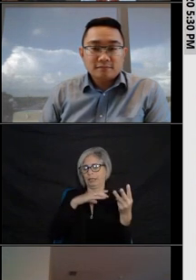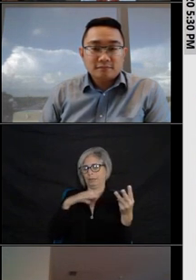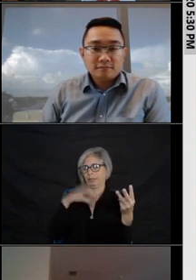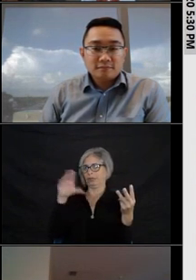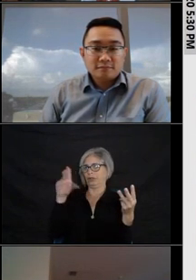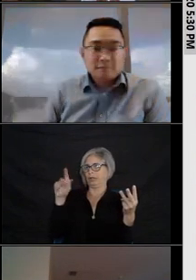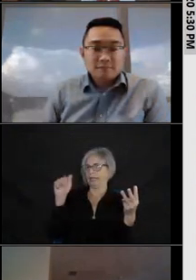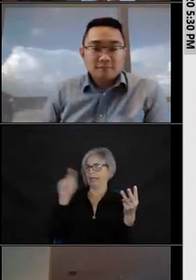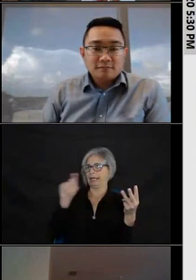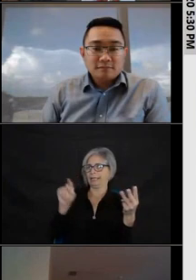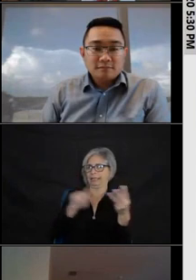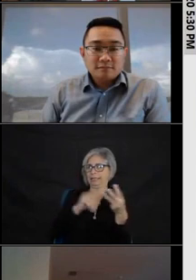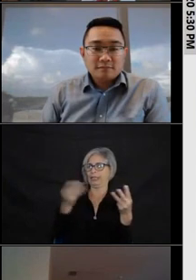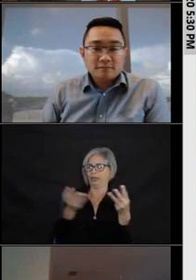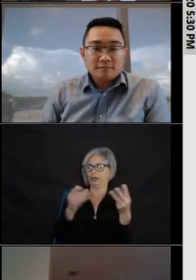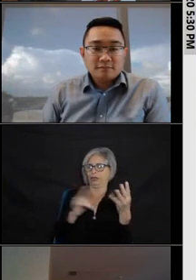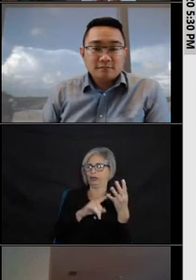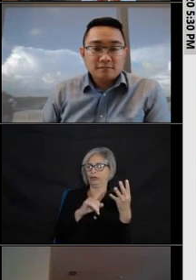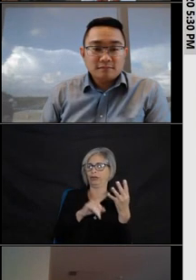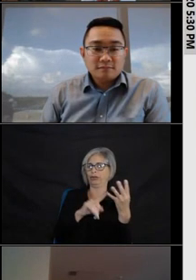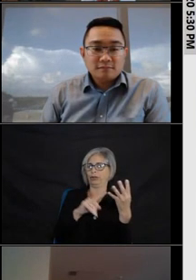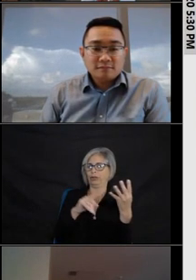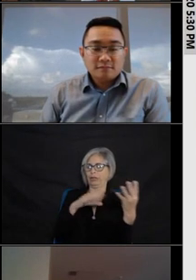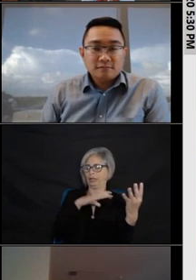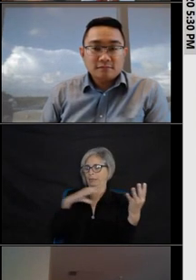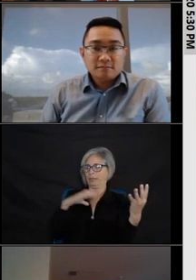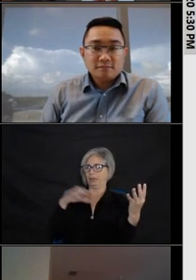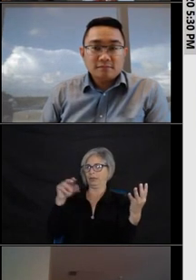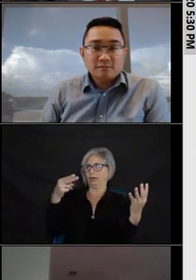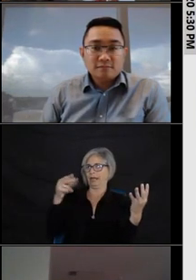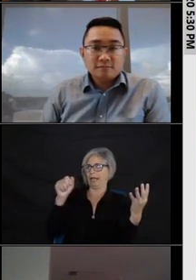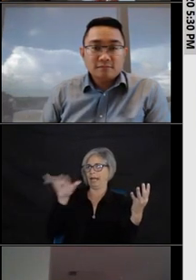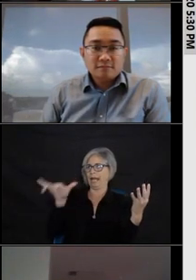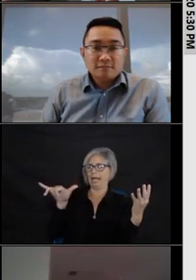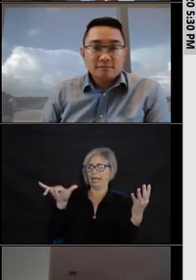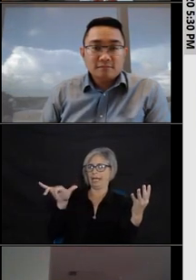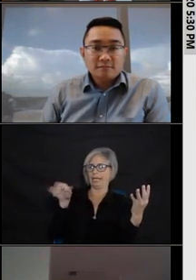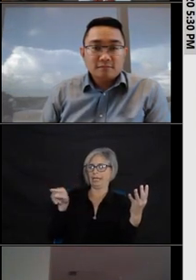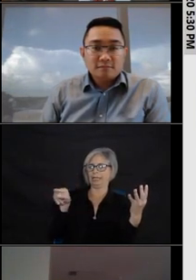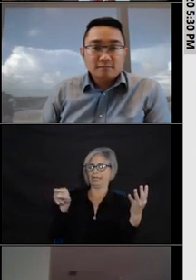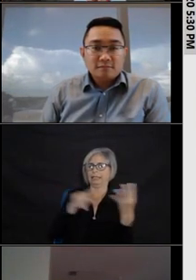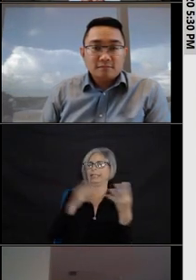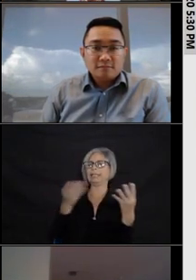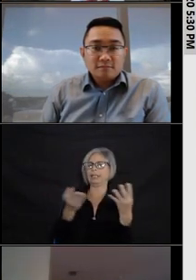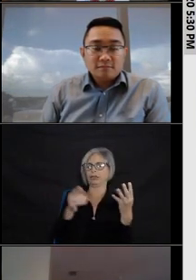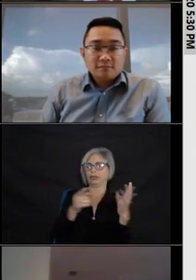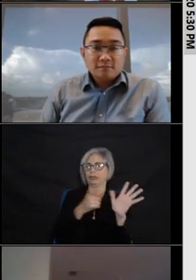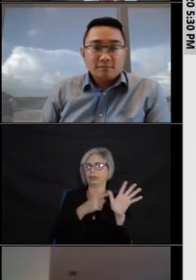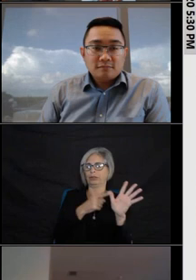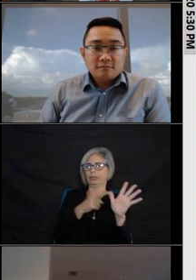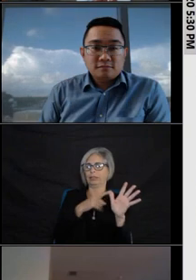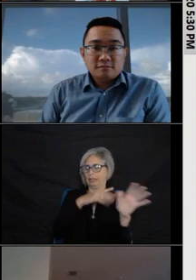Katz. Here. Commissioner Woodrow L. Hay. Here.